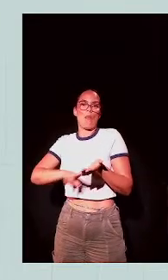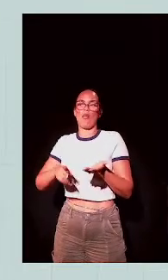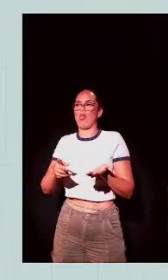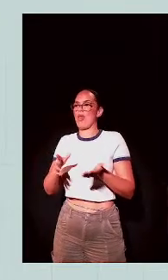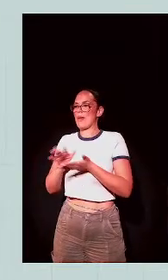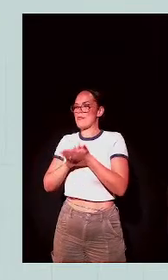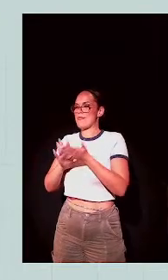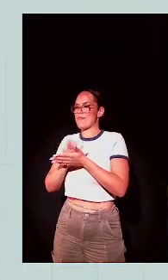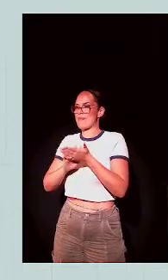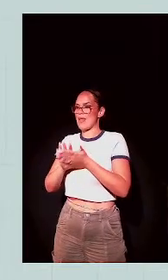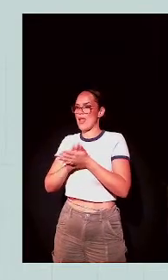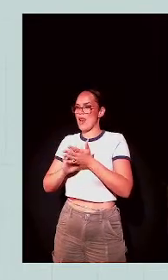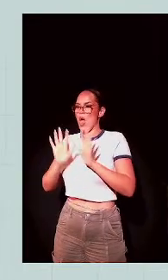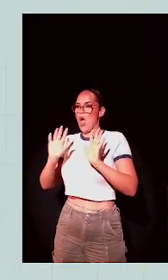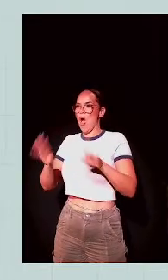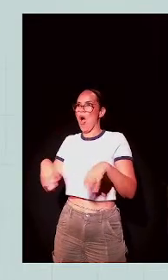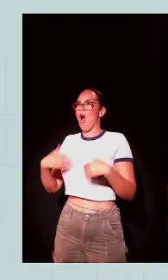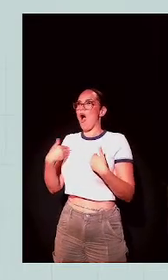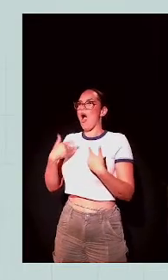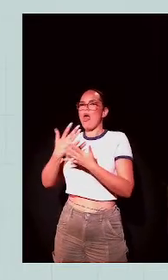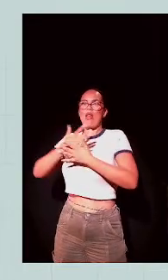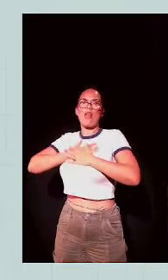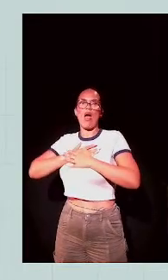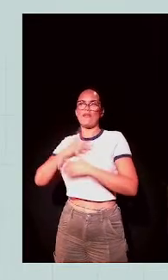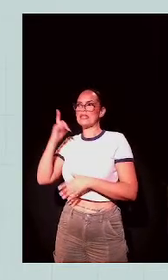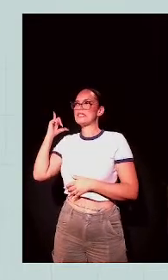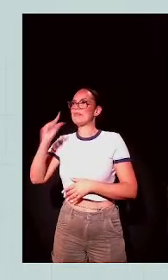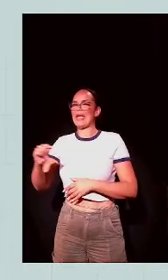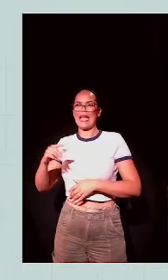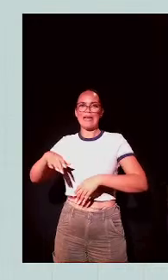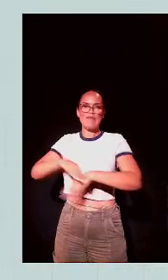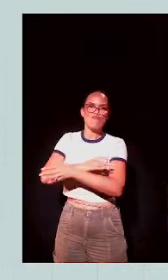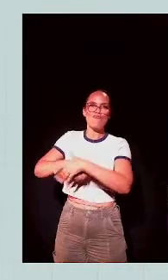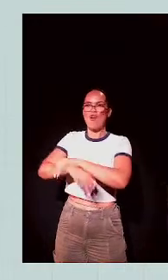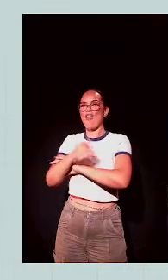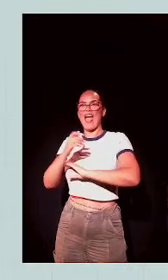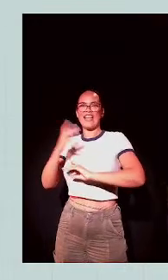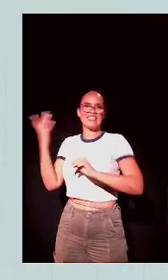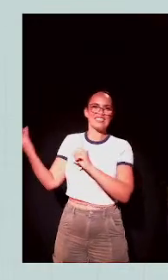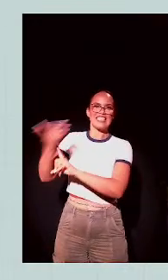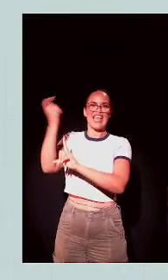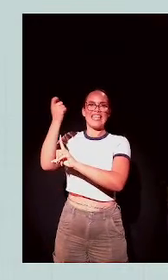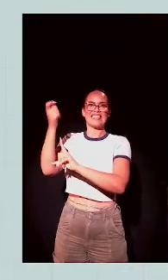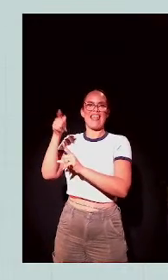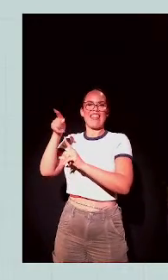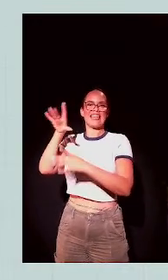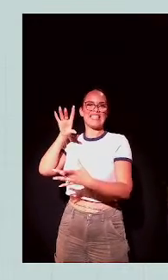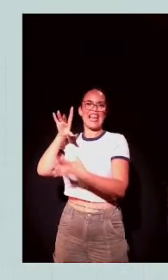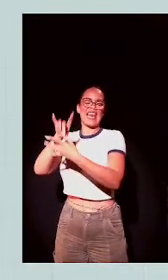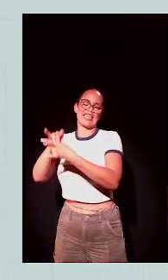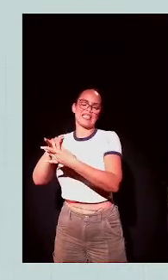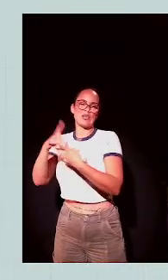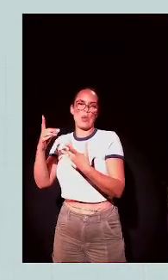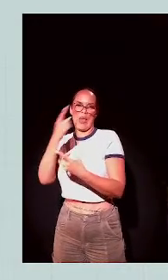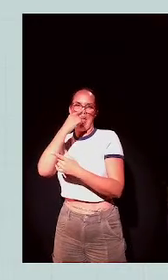productivity, linear progress are all linked. And